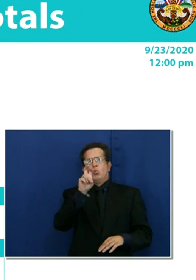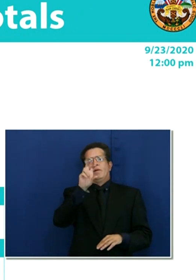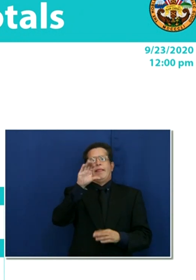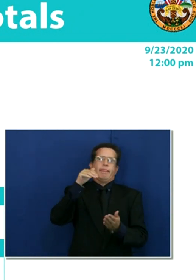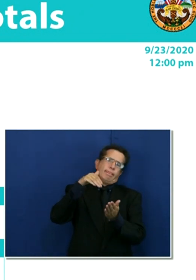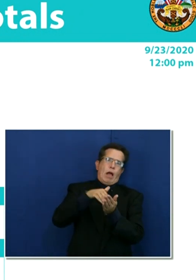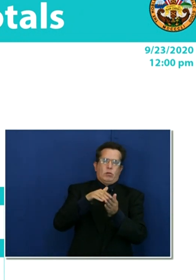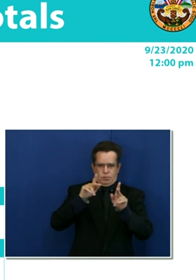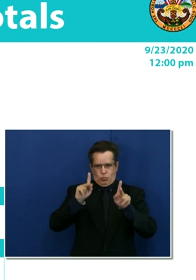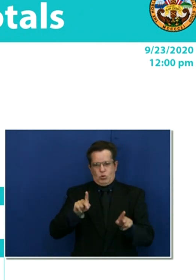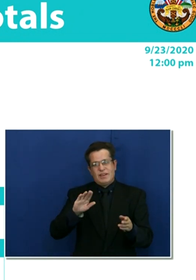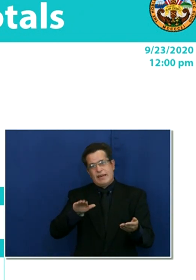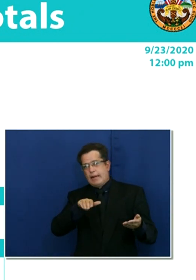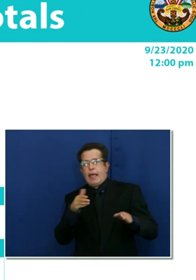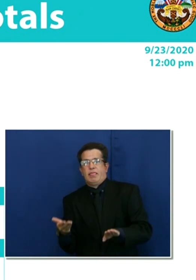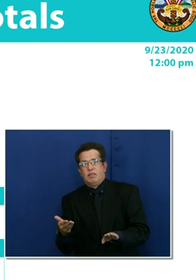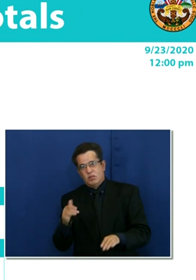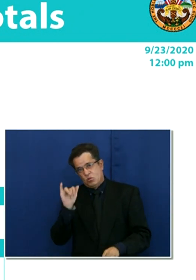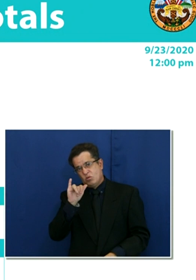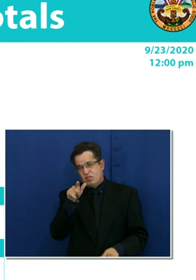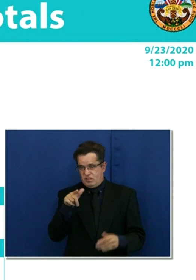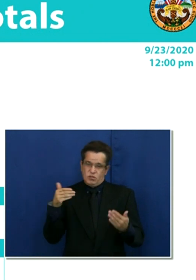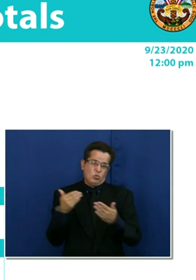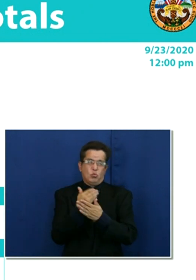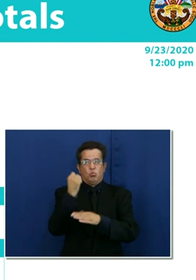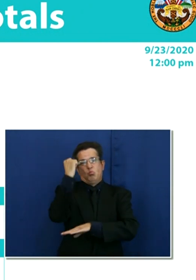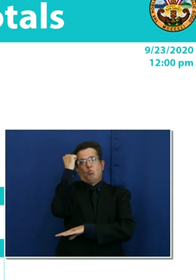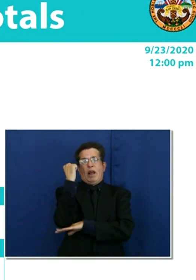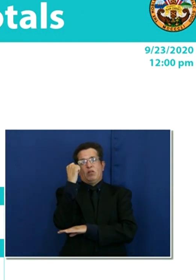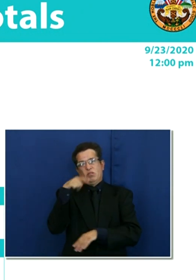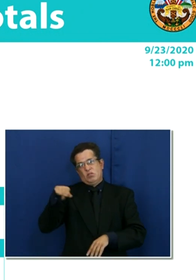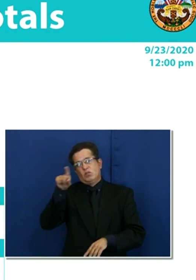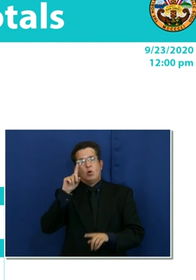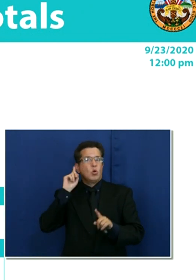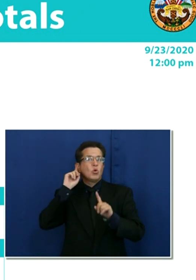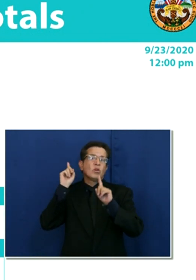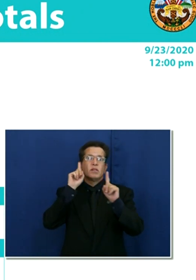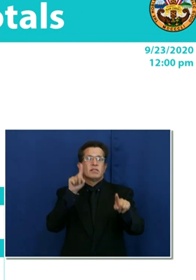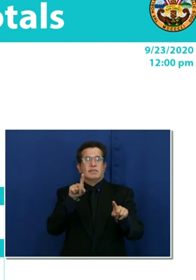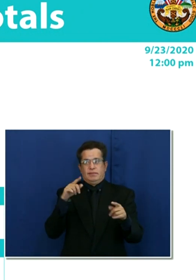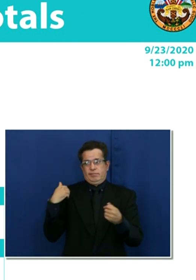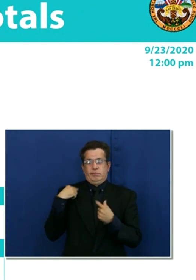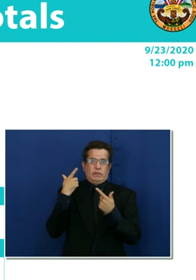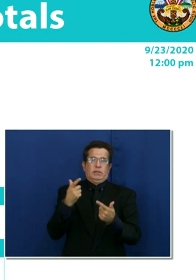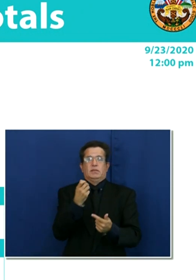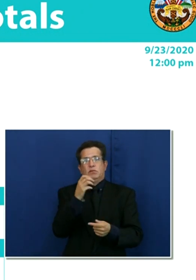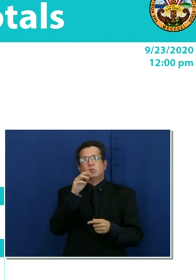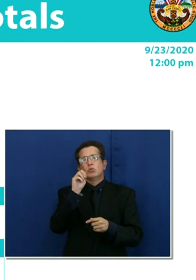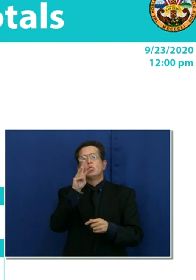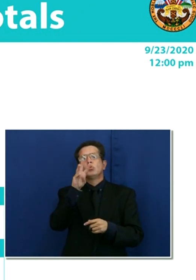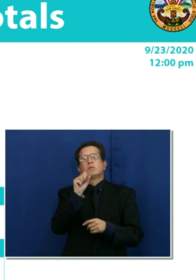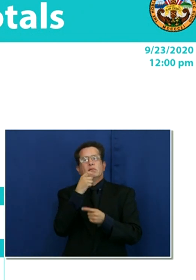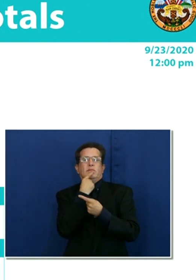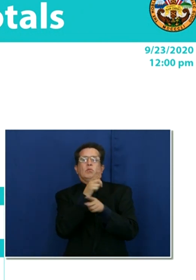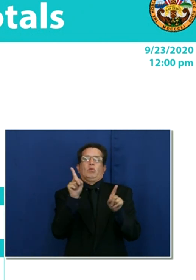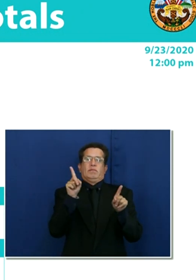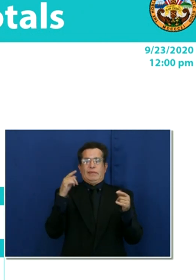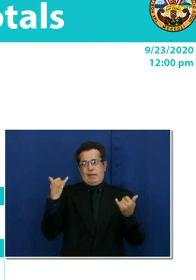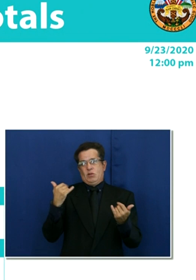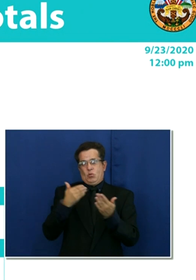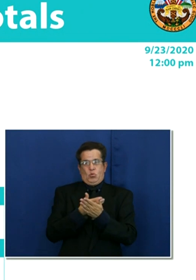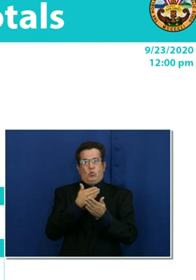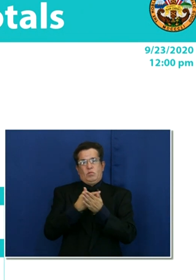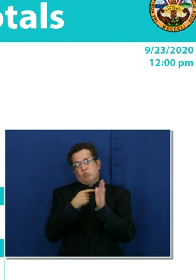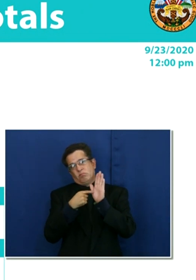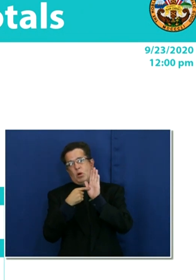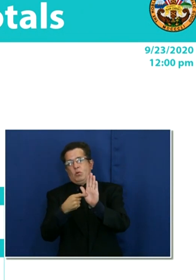200,000 deaths. And that's a significant milestone that I'm sure you've heard about on the news over the past several days. Today's local